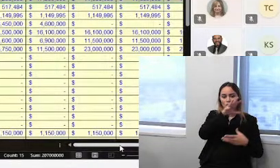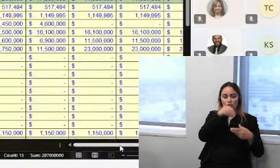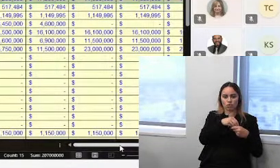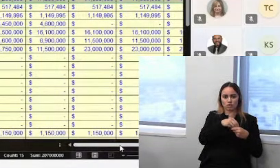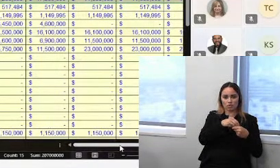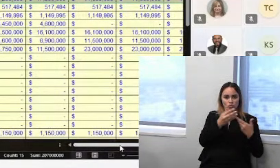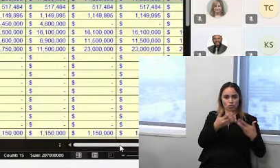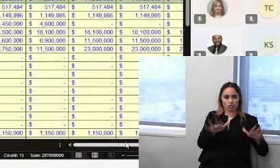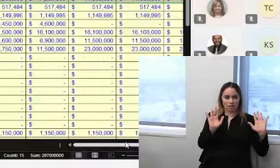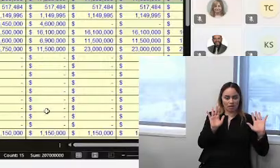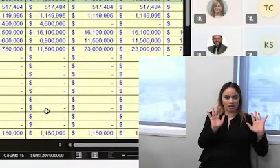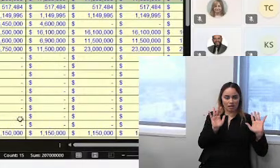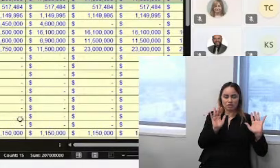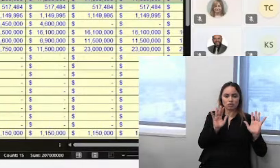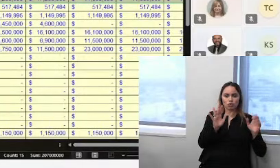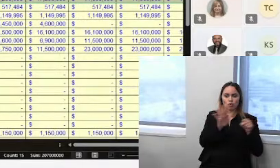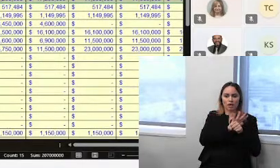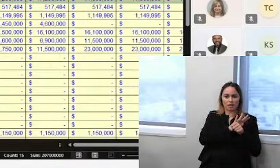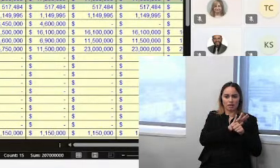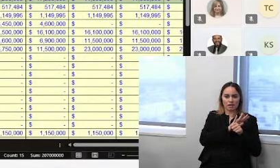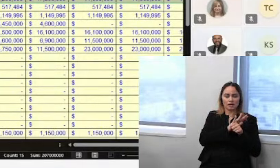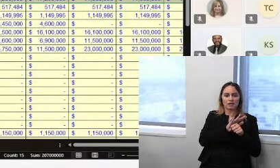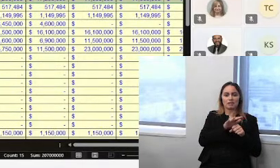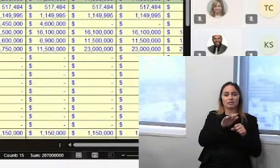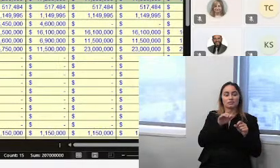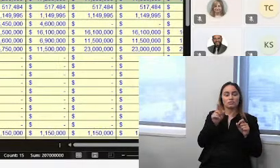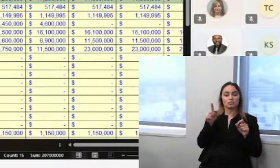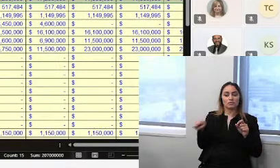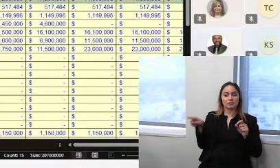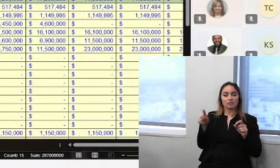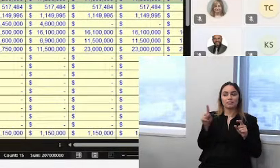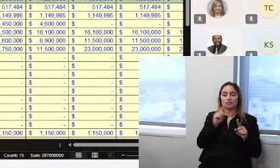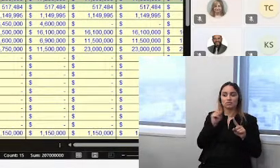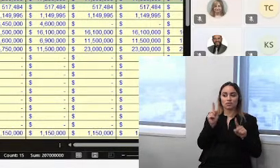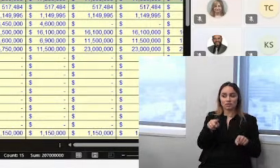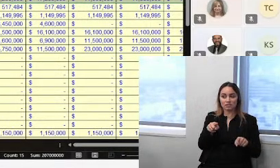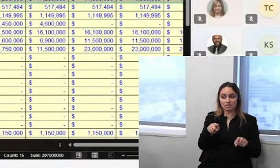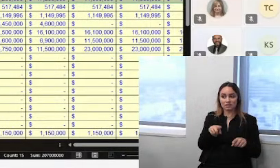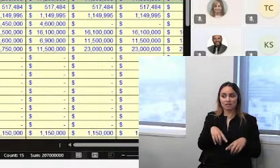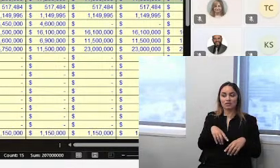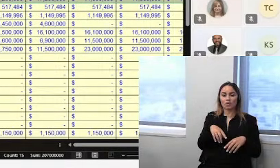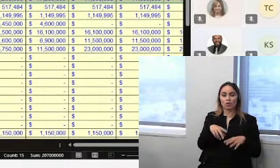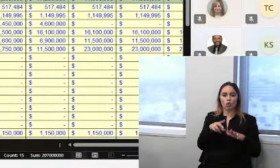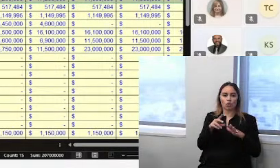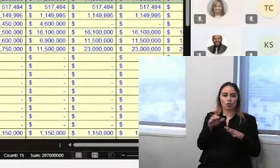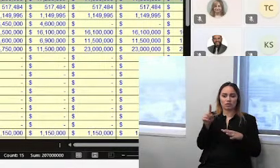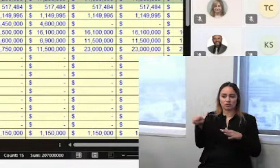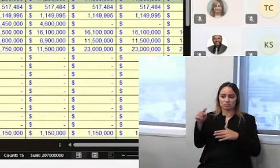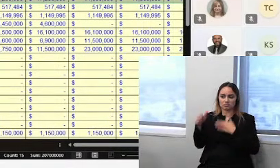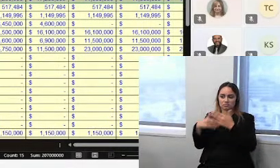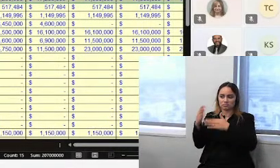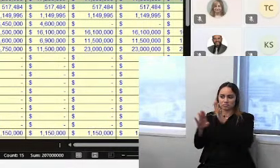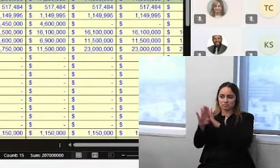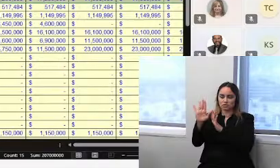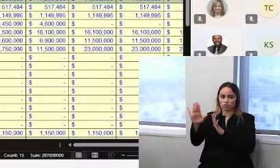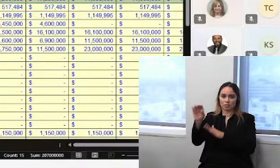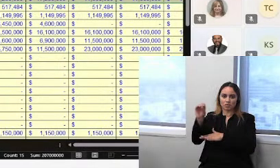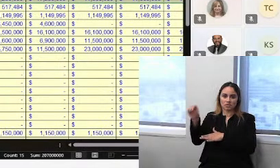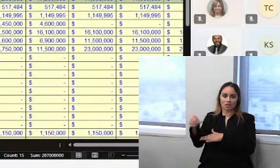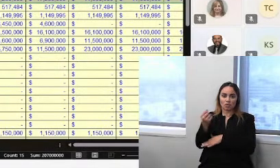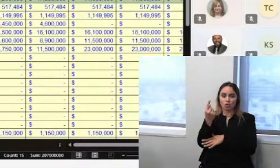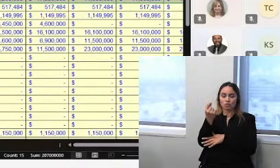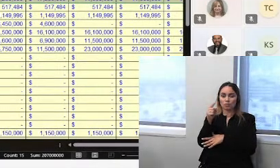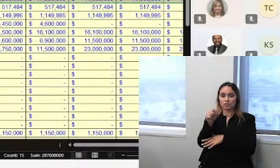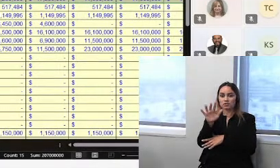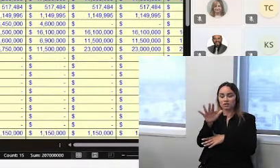the developers or the applicants, I'm sorry, for their portion of those 11.5. Yes, the answer would be